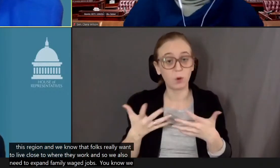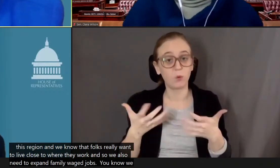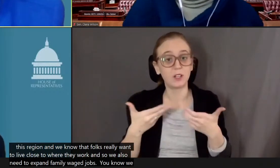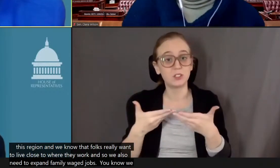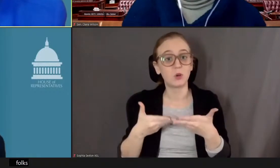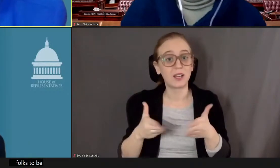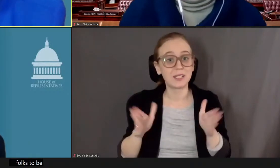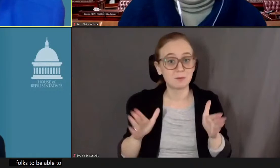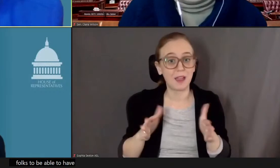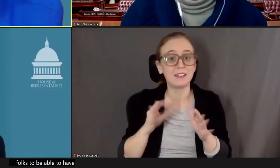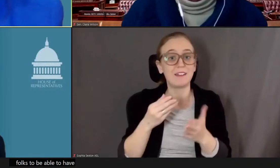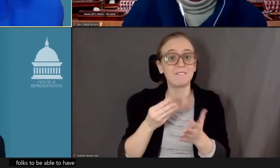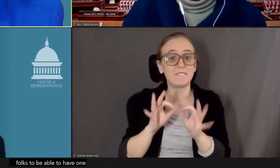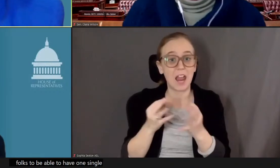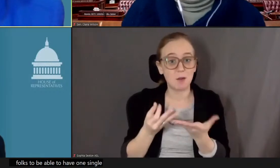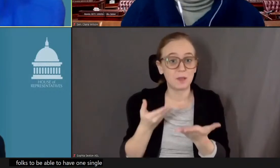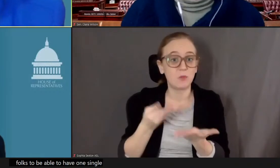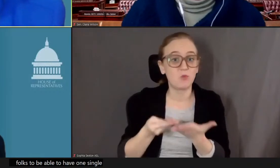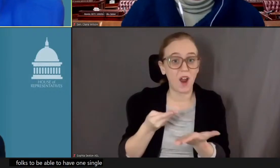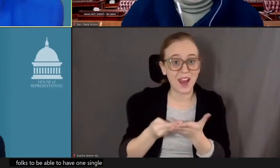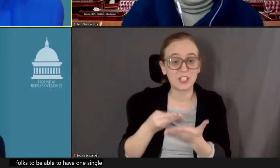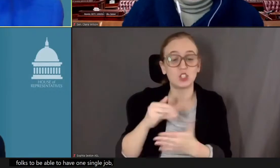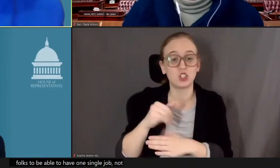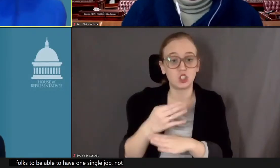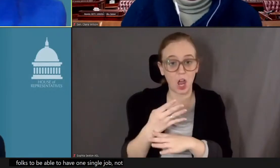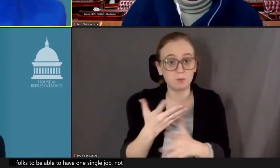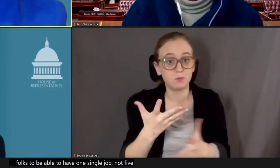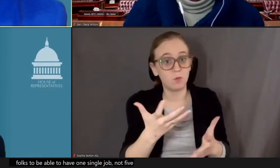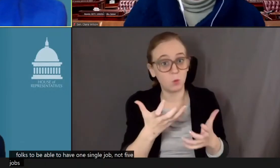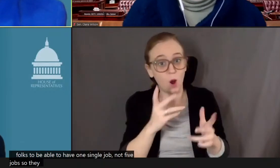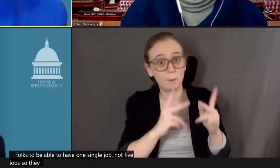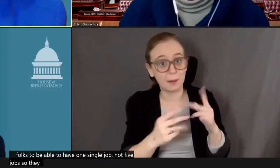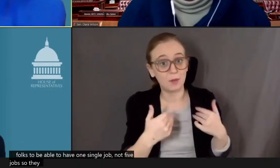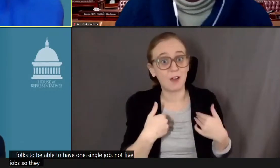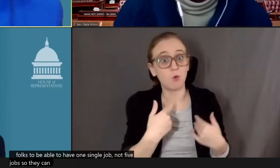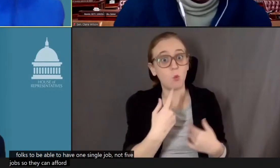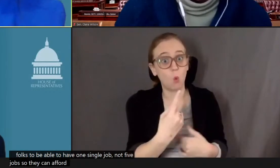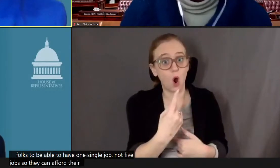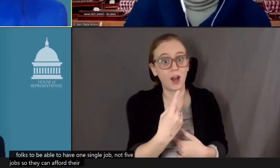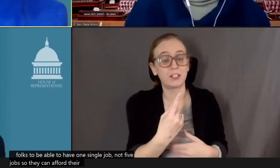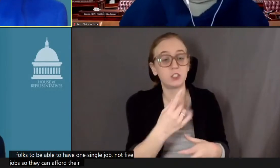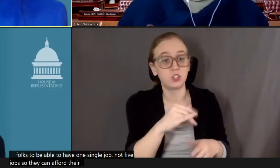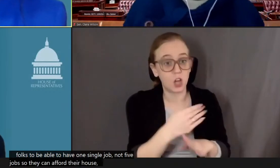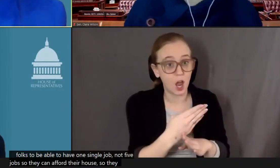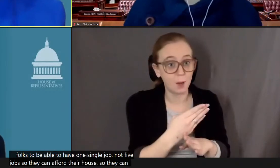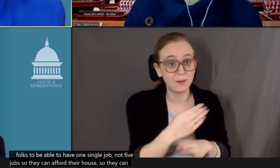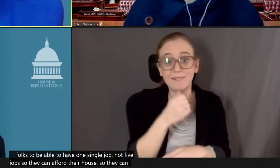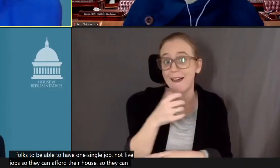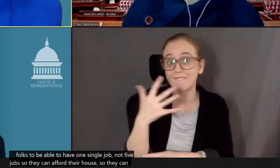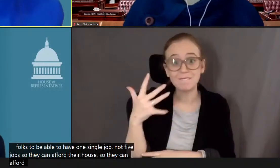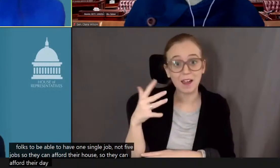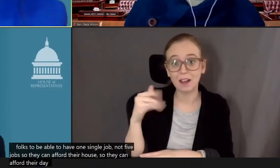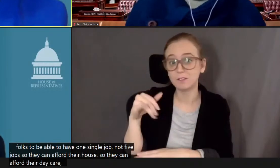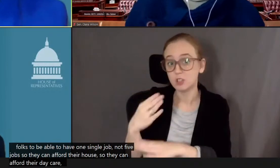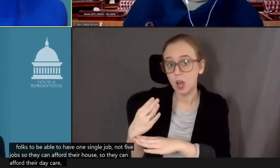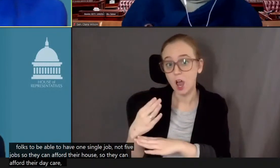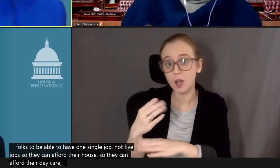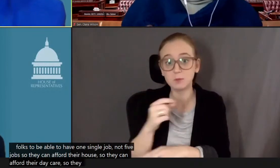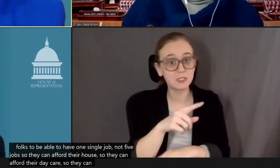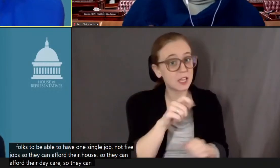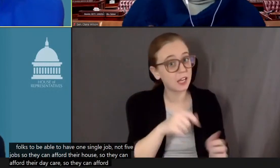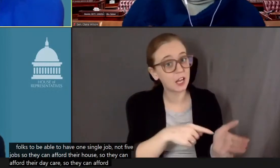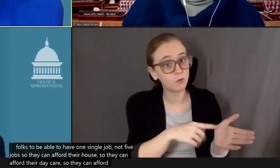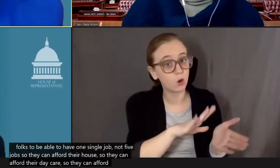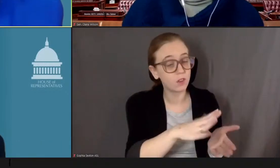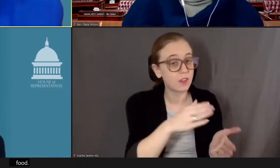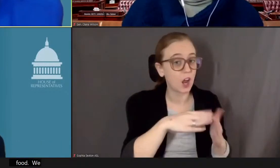one single job, not 5 jobs, so they can afford their house, so they can afford their daycare, so they can afford their food. We want